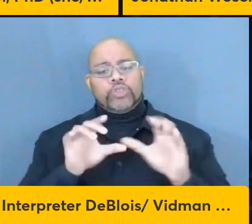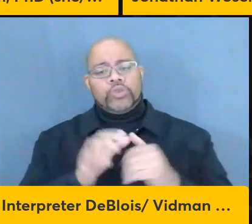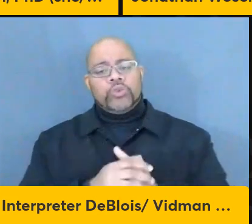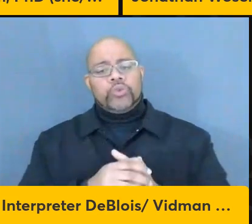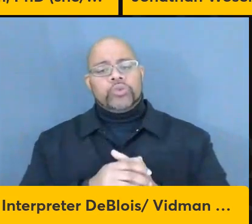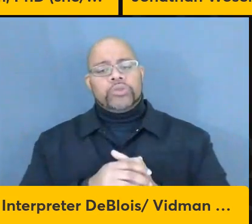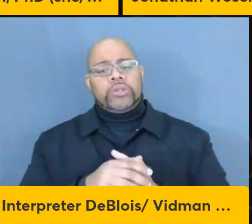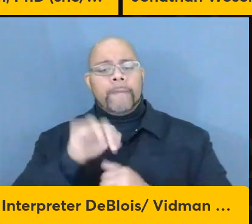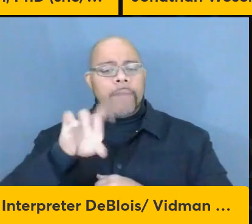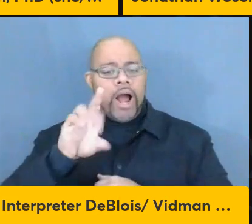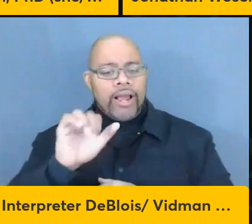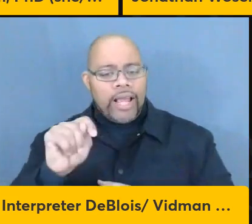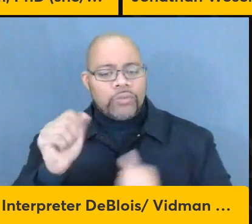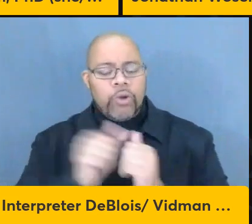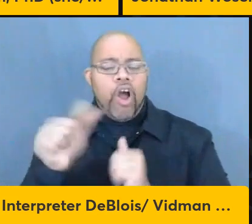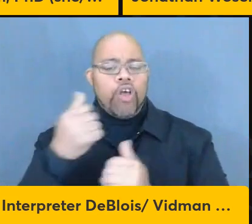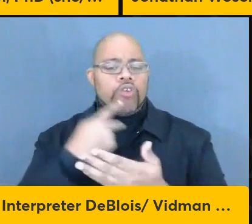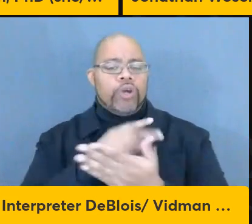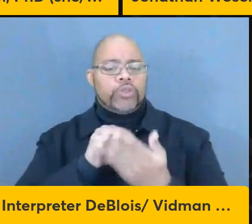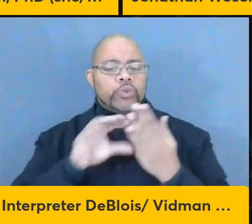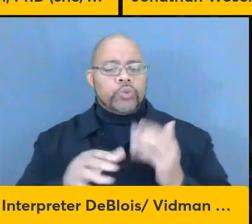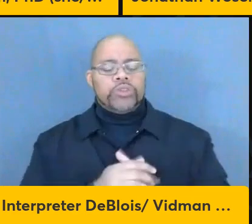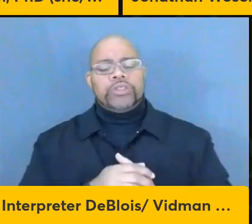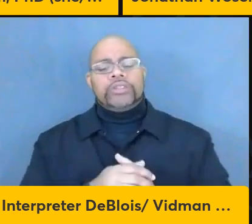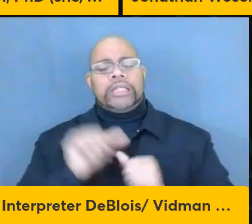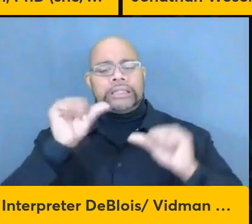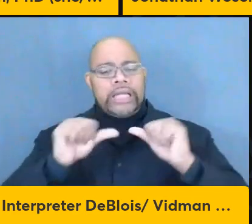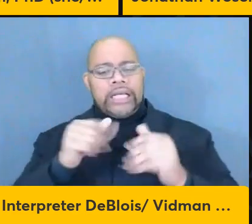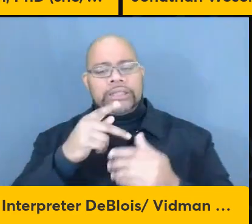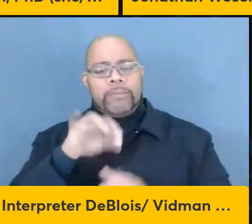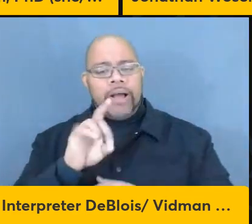little podcasts with other grad students, science podcasts.